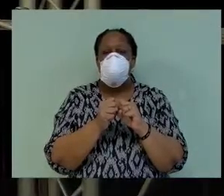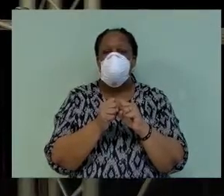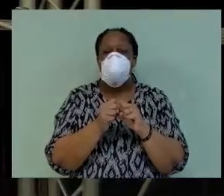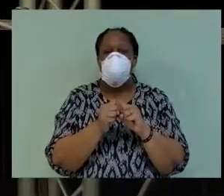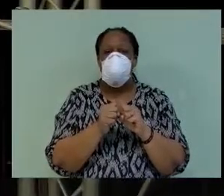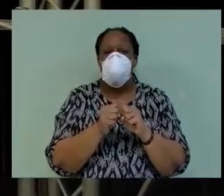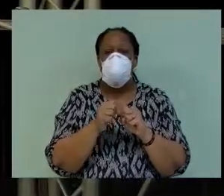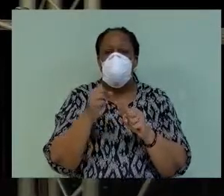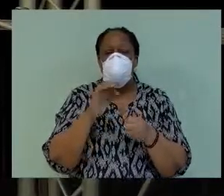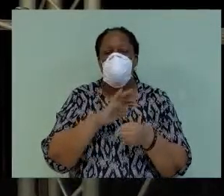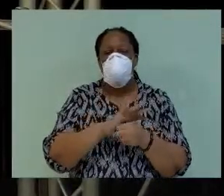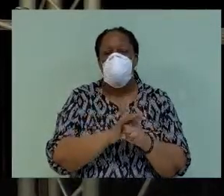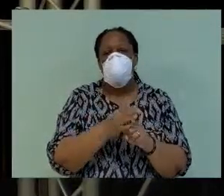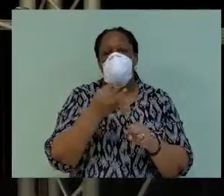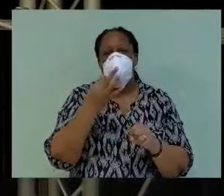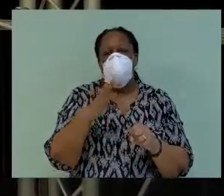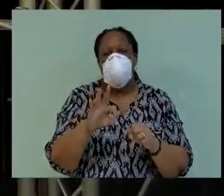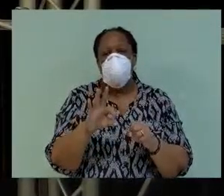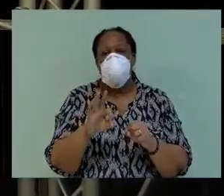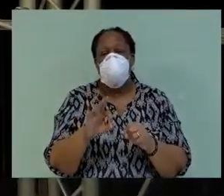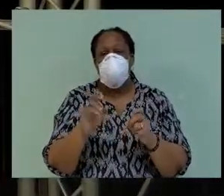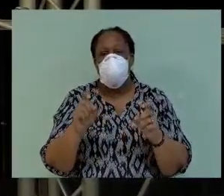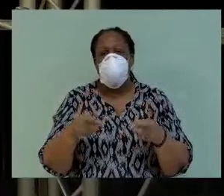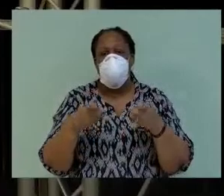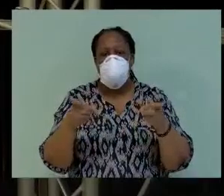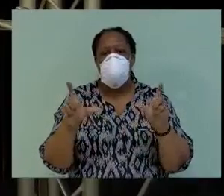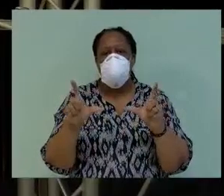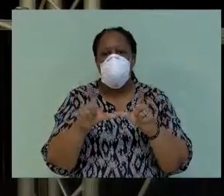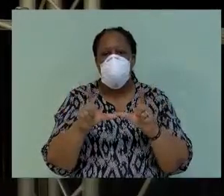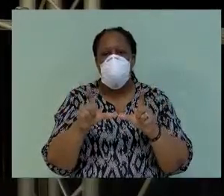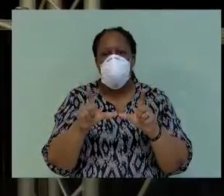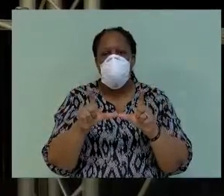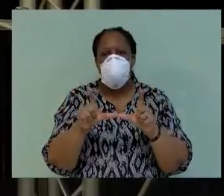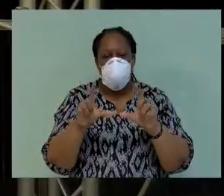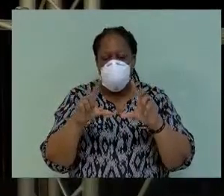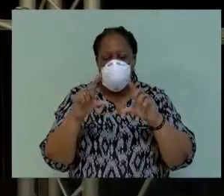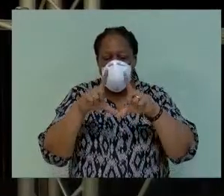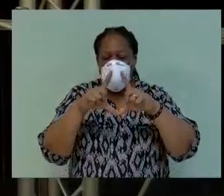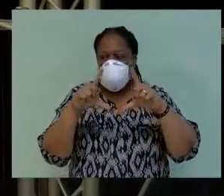COVID-19 disease. This is a check in the amount of